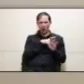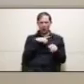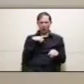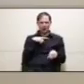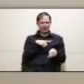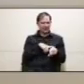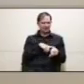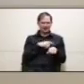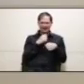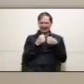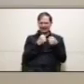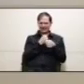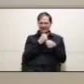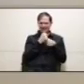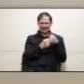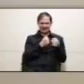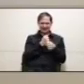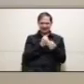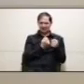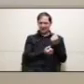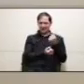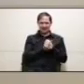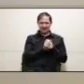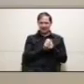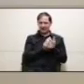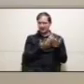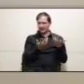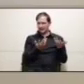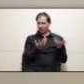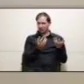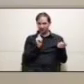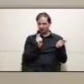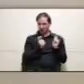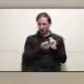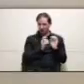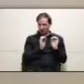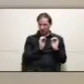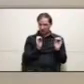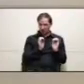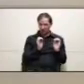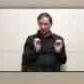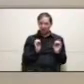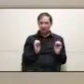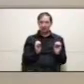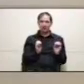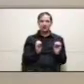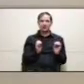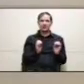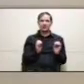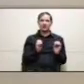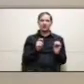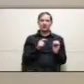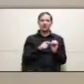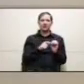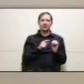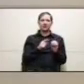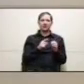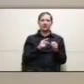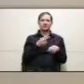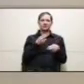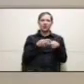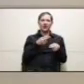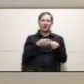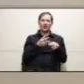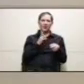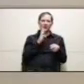over a number of years, and it seems as though it has not changed. The sewerage that is flowing into people's houses and